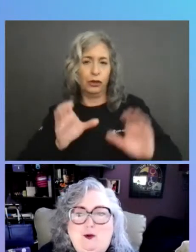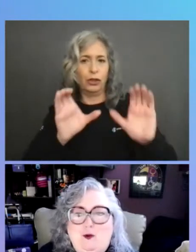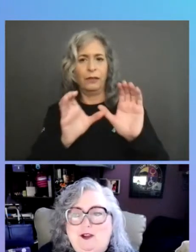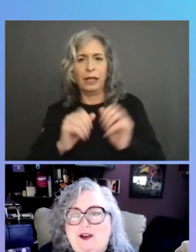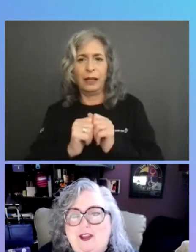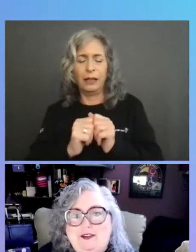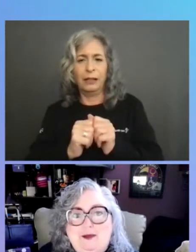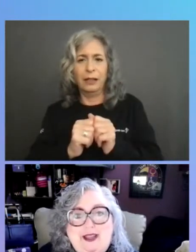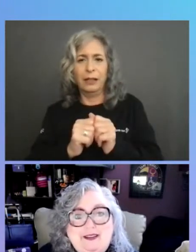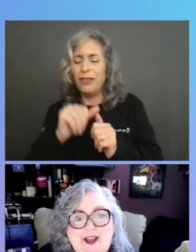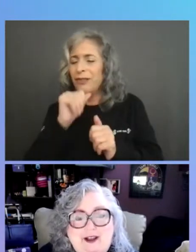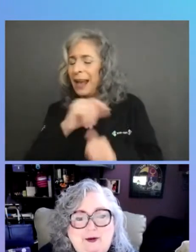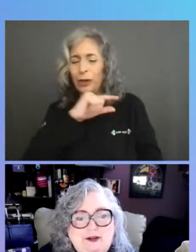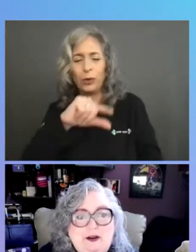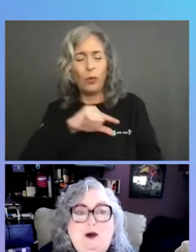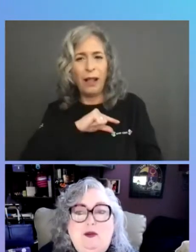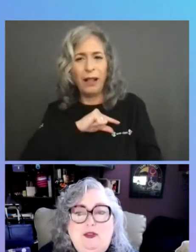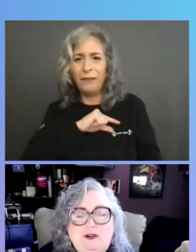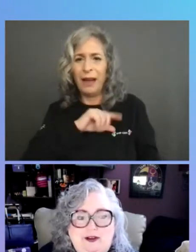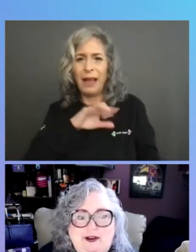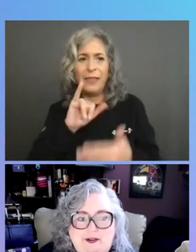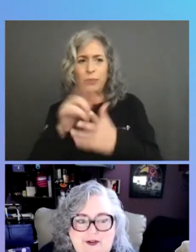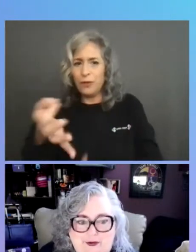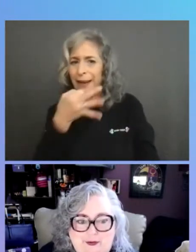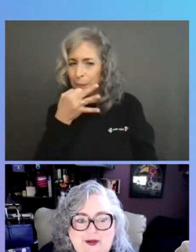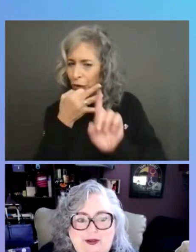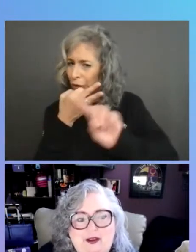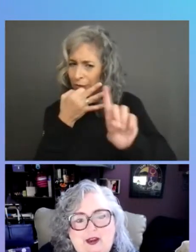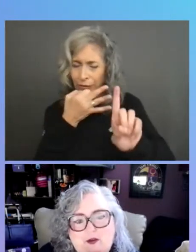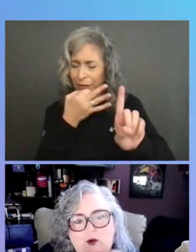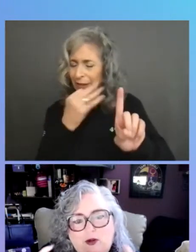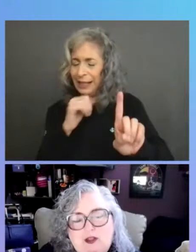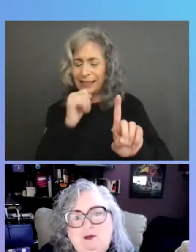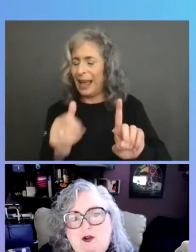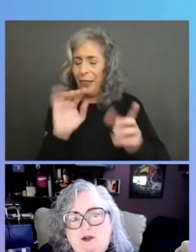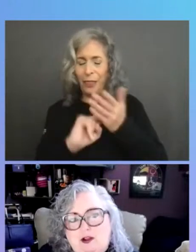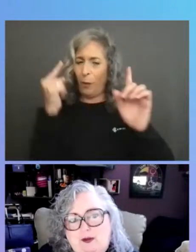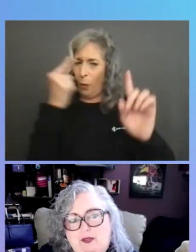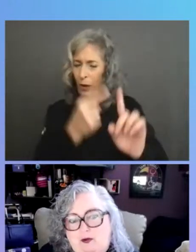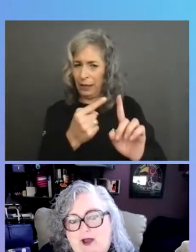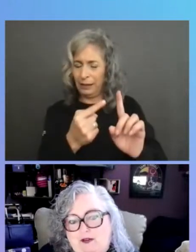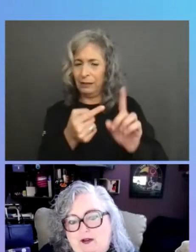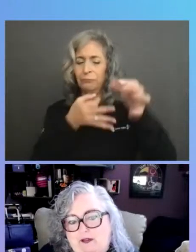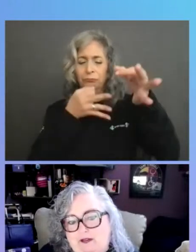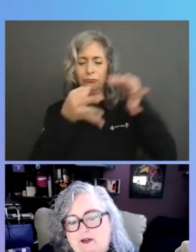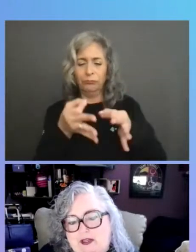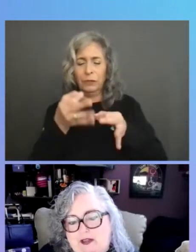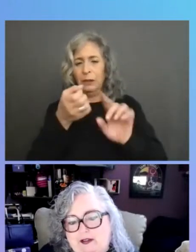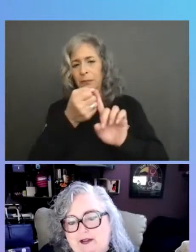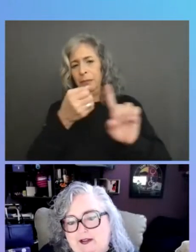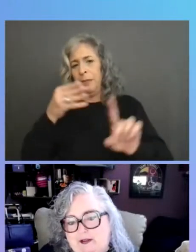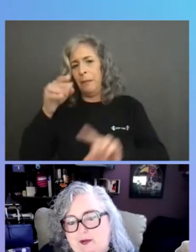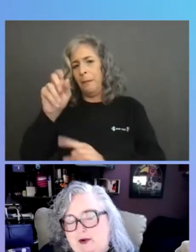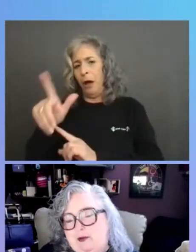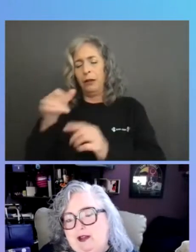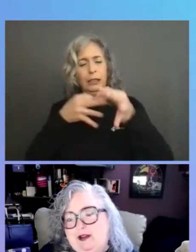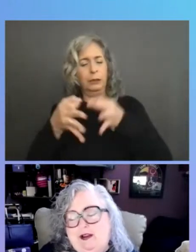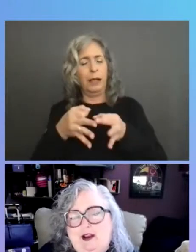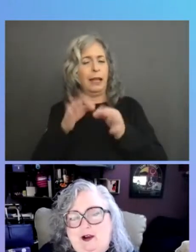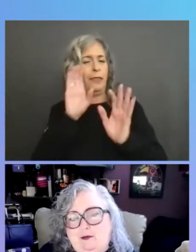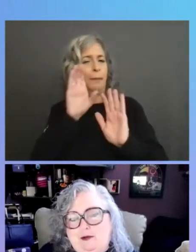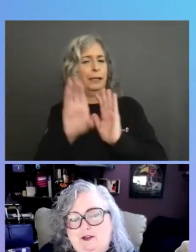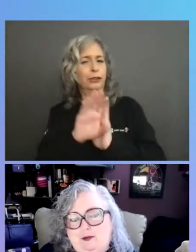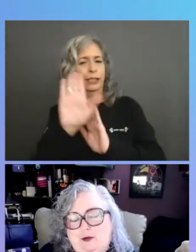not going to qualify that somebody is an expert. It's not what they're designed to do. And so I'm going to let Paul talk about the graphic on this screen. That's his